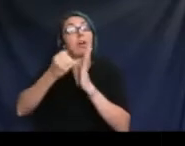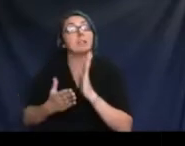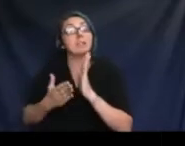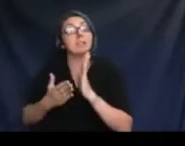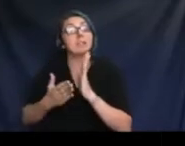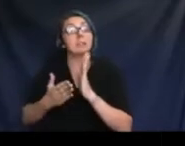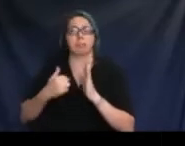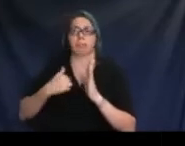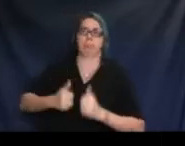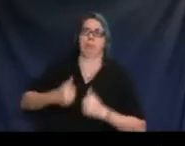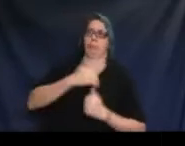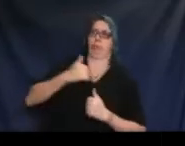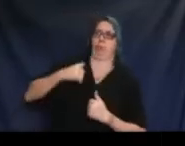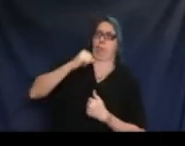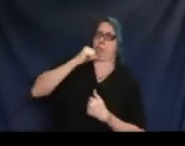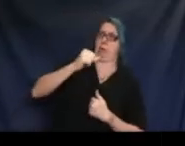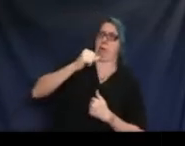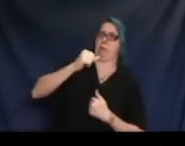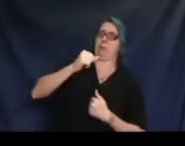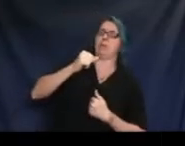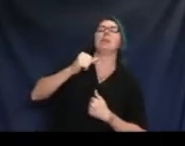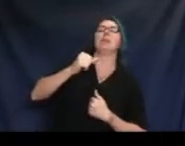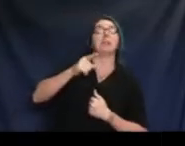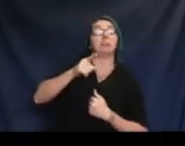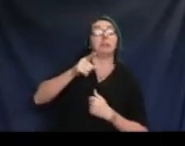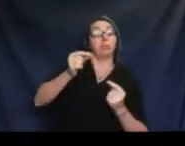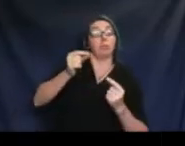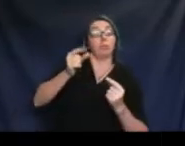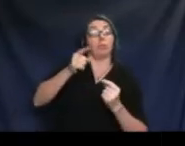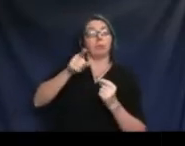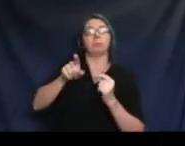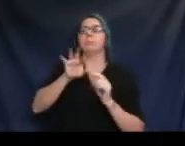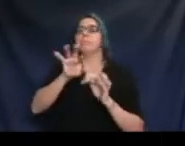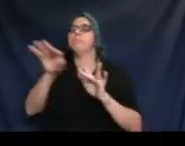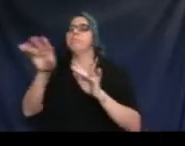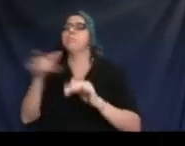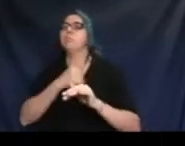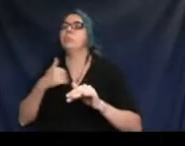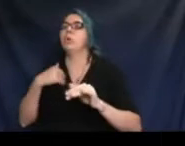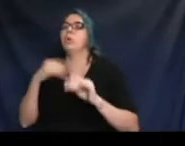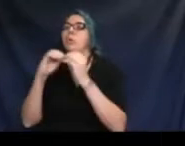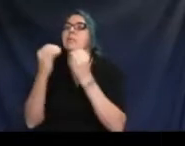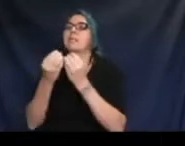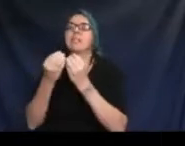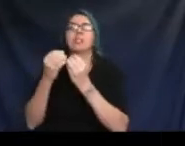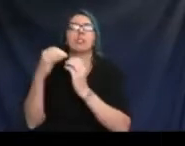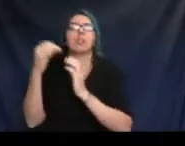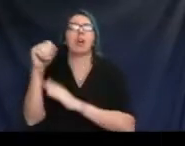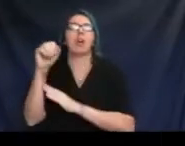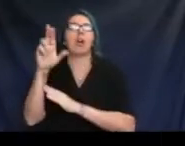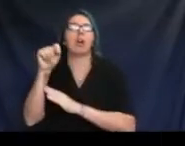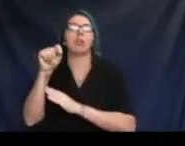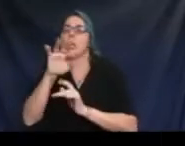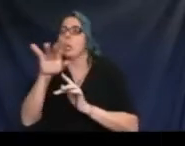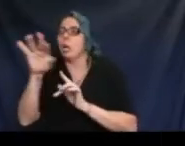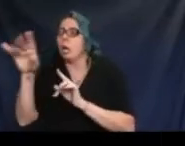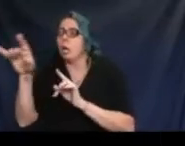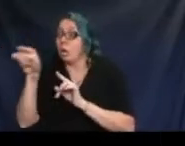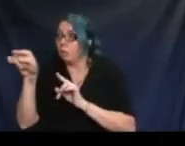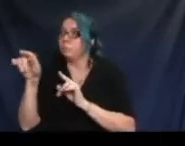a Toronto-based organization to partner with, and it also means that